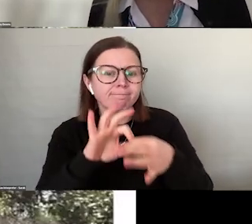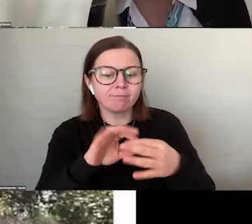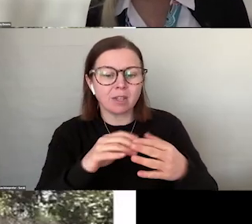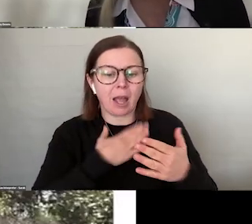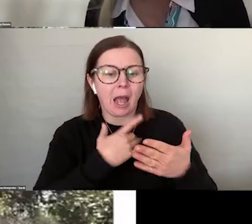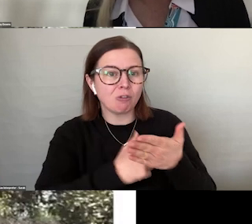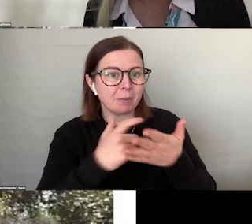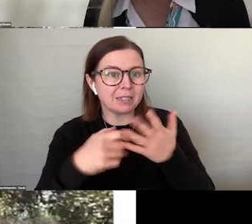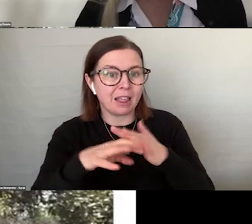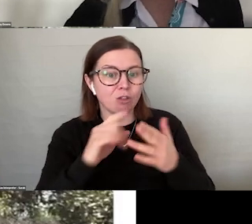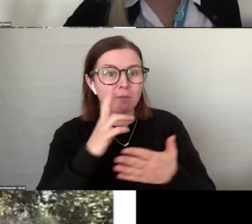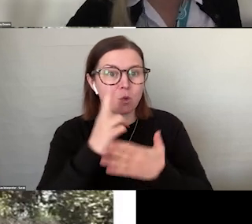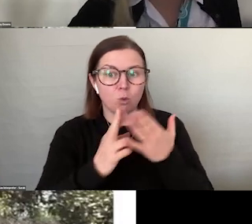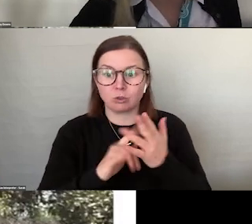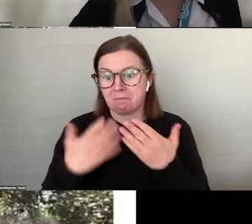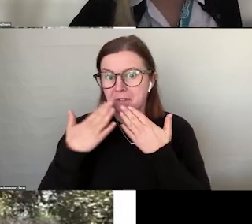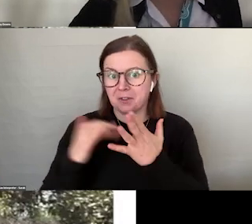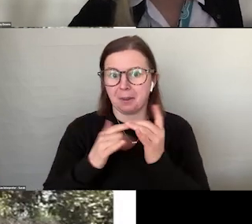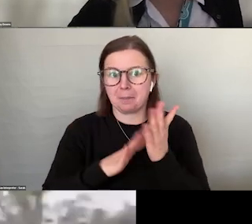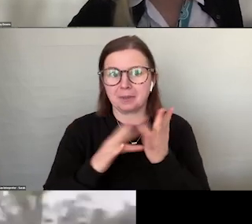our report. So thank you, Simon.